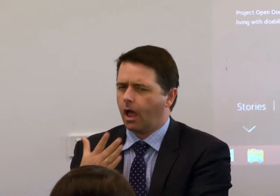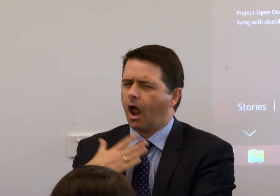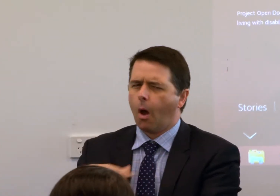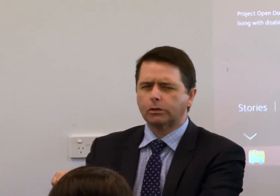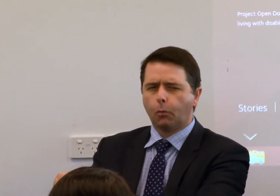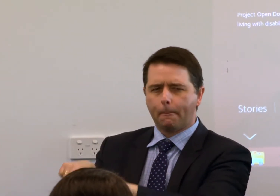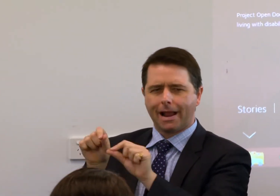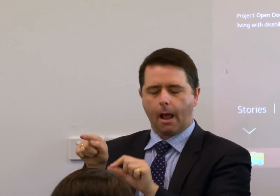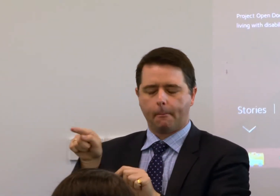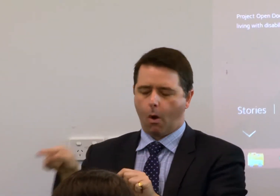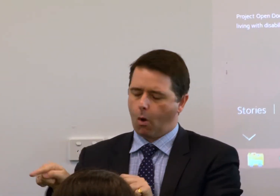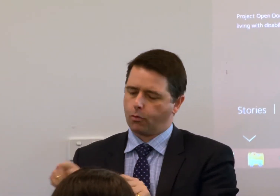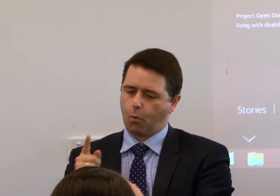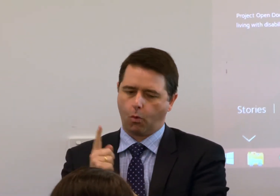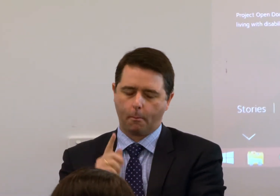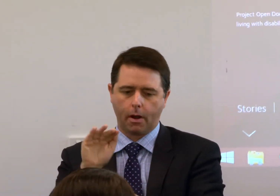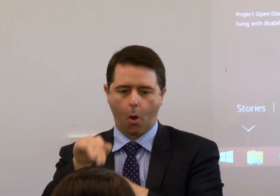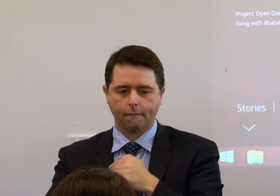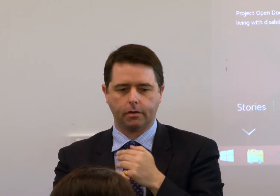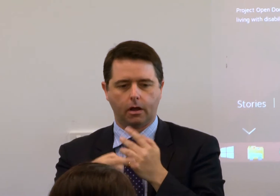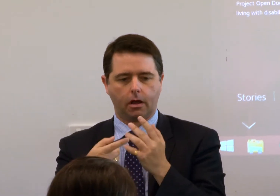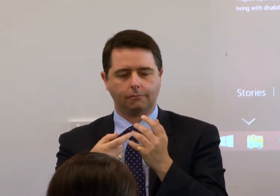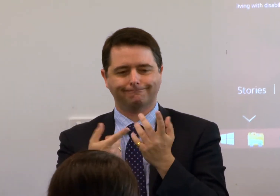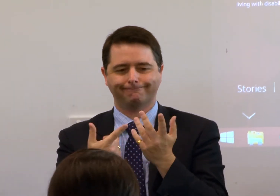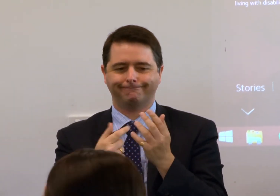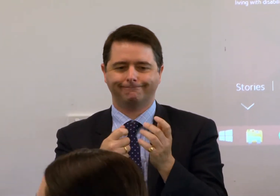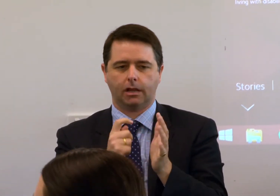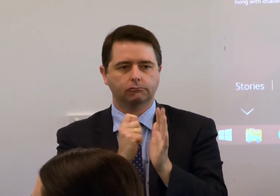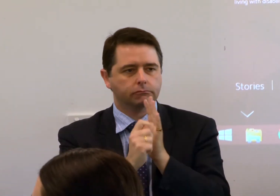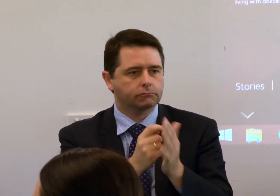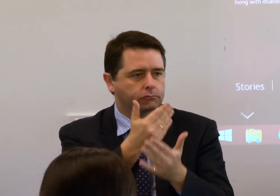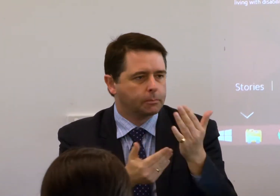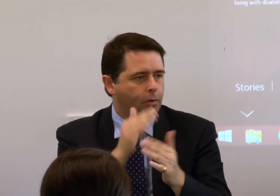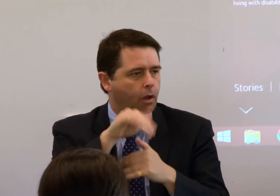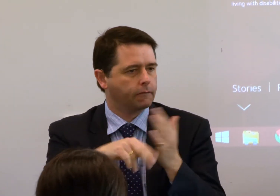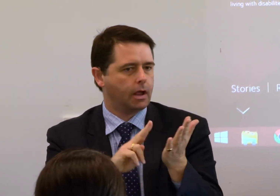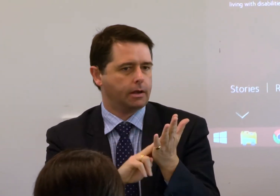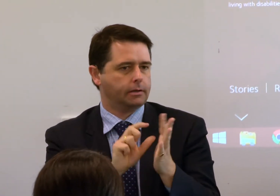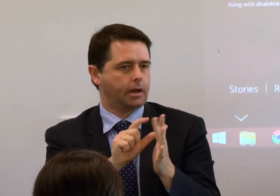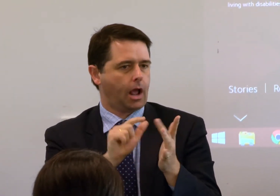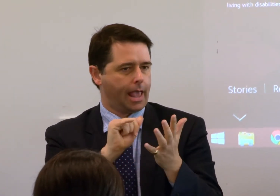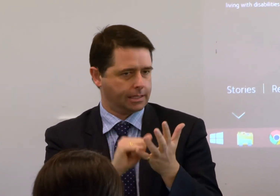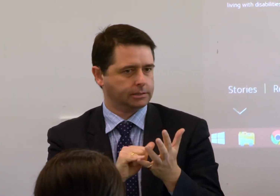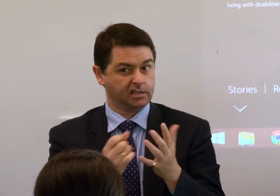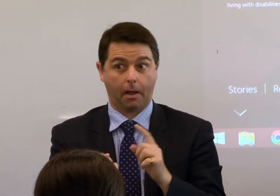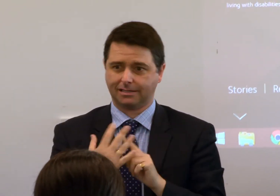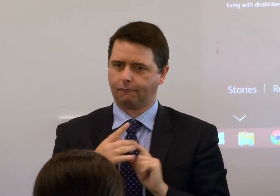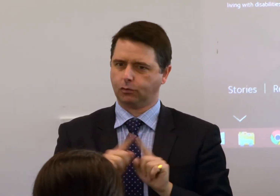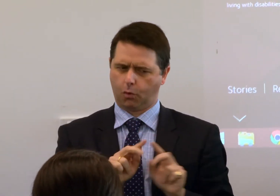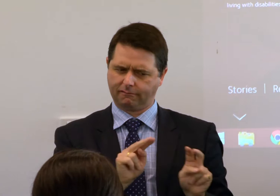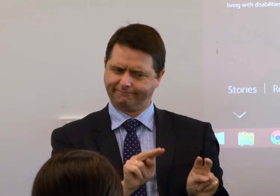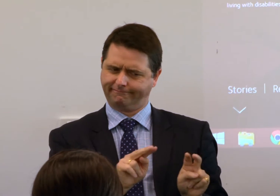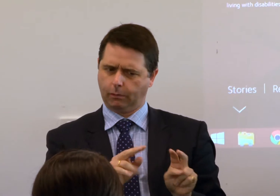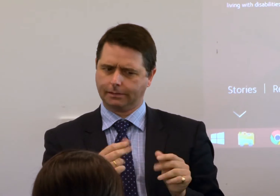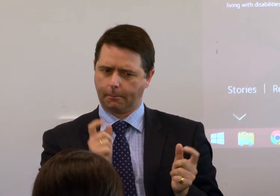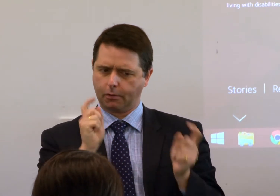Thank you so much, Emma, for summarising those points. And I'd like to pick up on one of those comments you made, and that relates